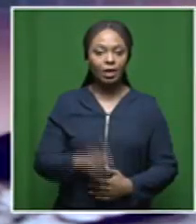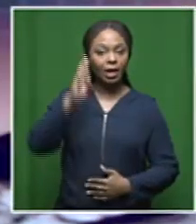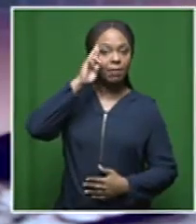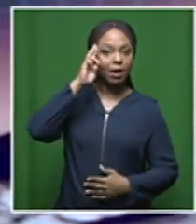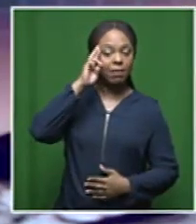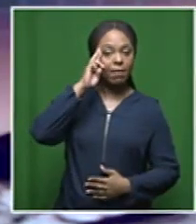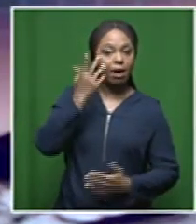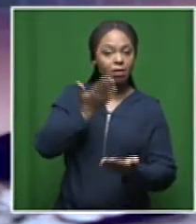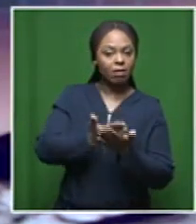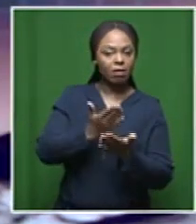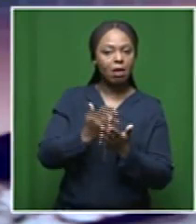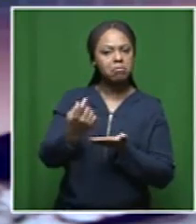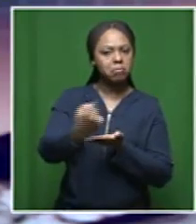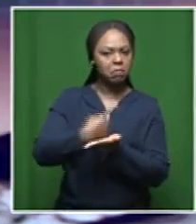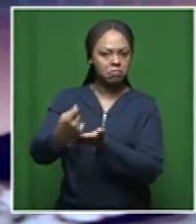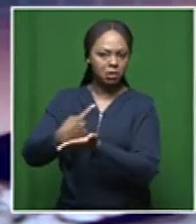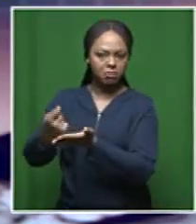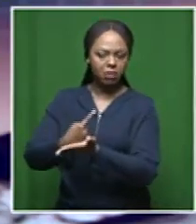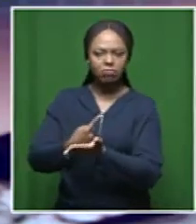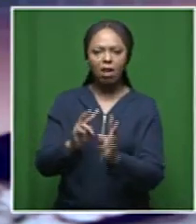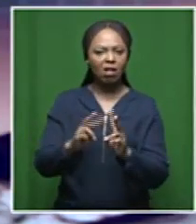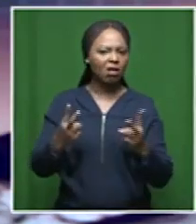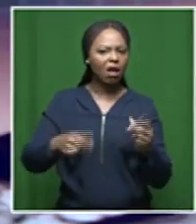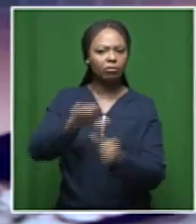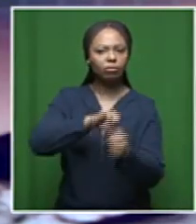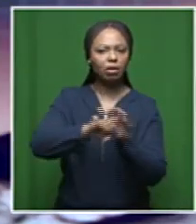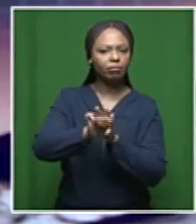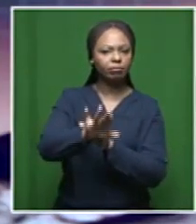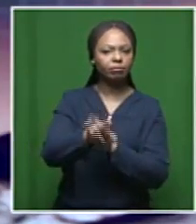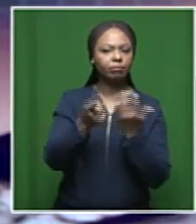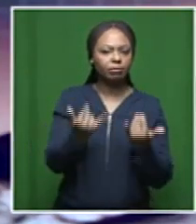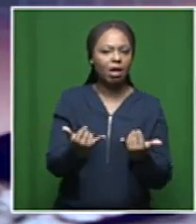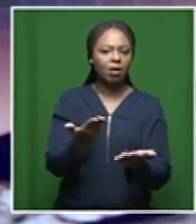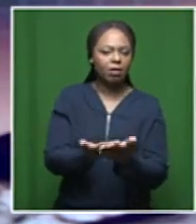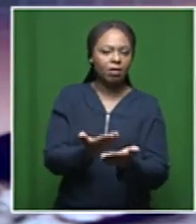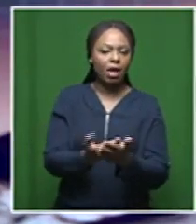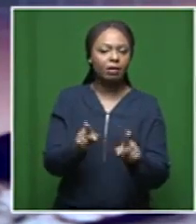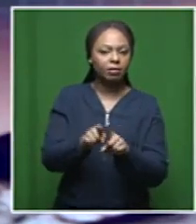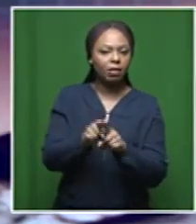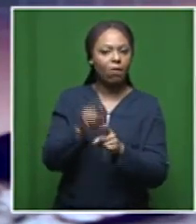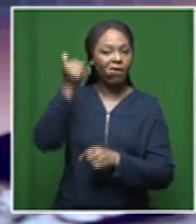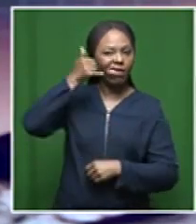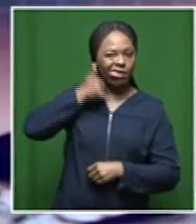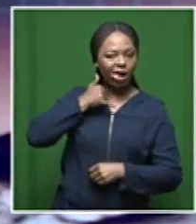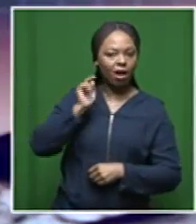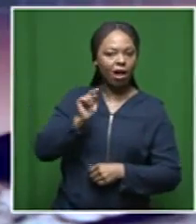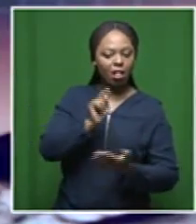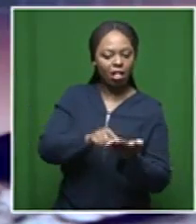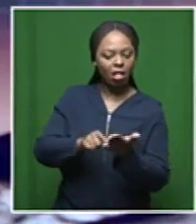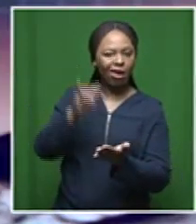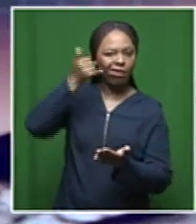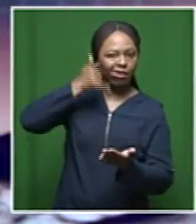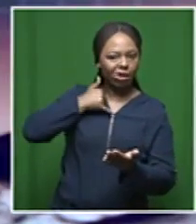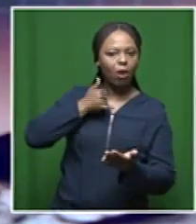Remember that you can get in touch with us in a number of ways. Of course, some of these ways include social media as well as you dialing in, because we would like to know